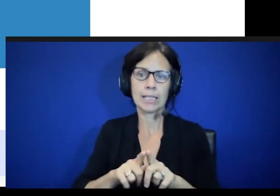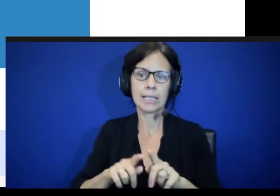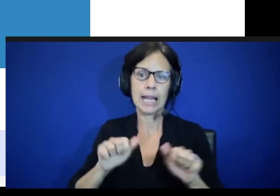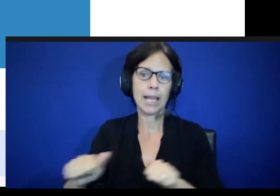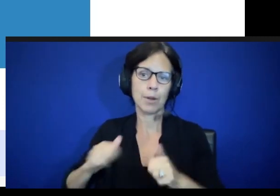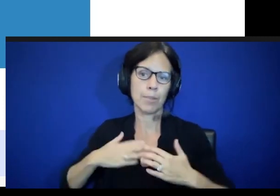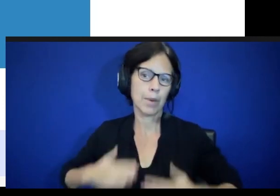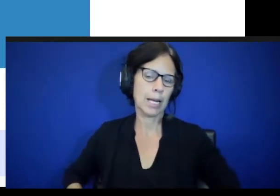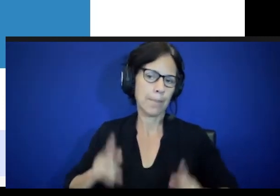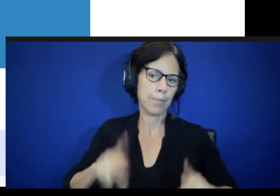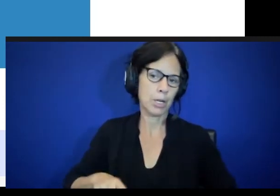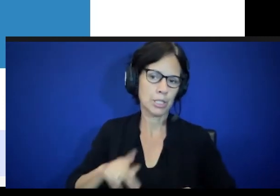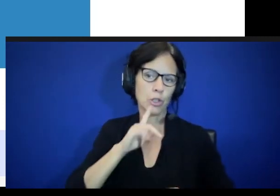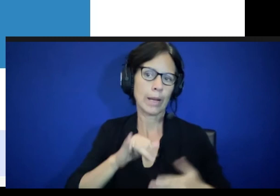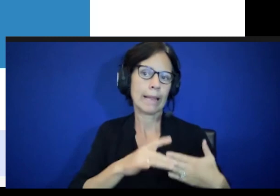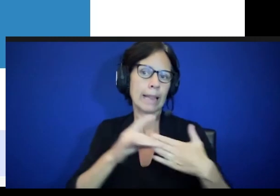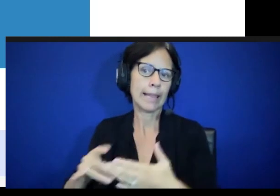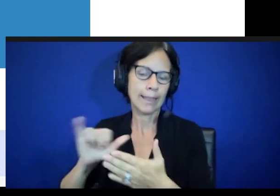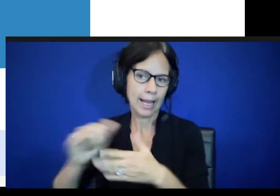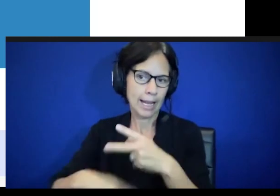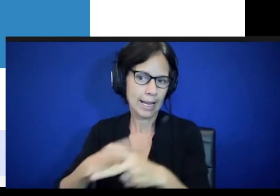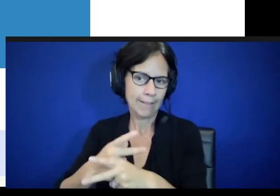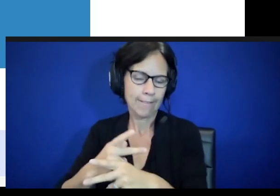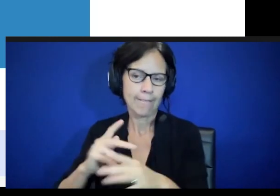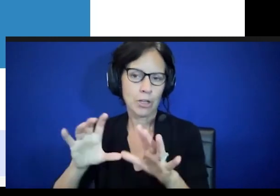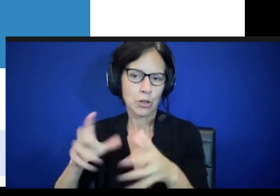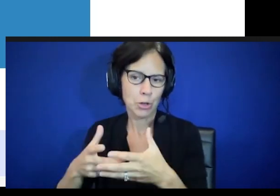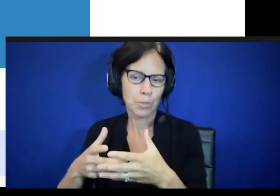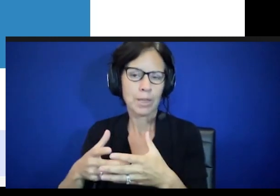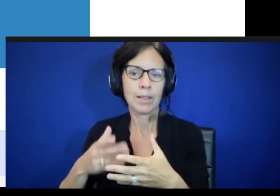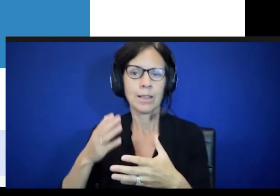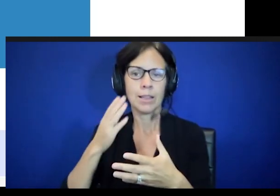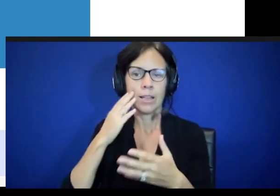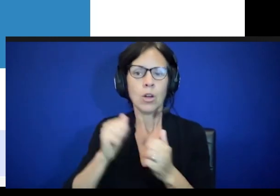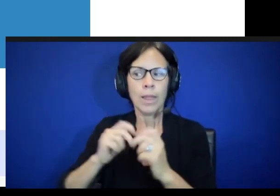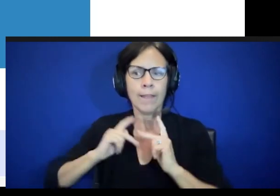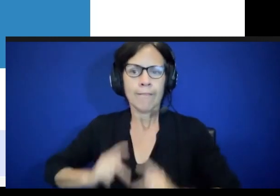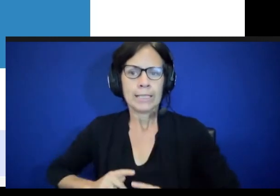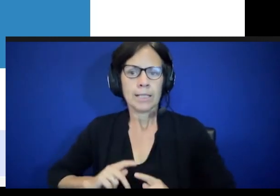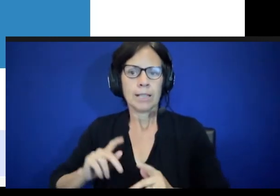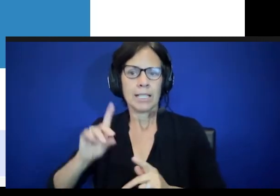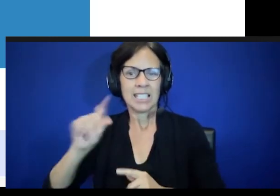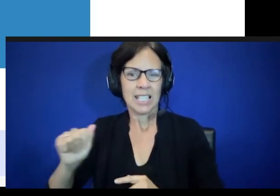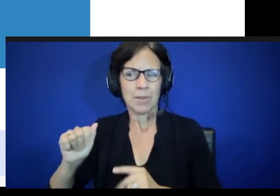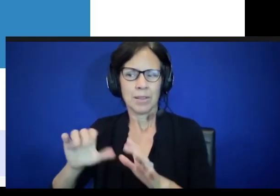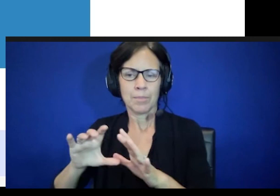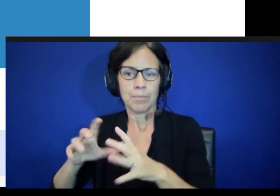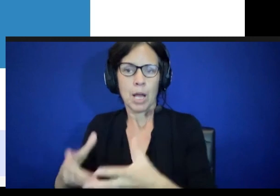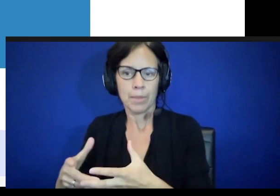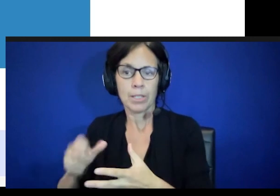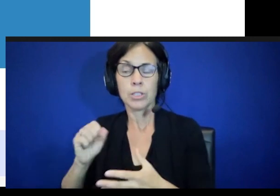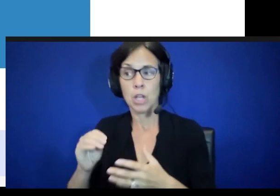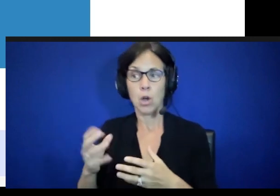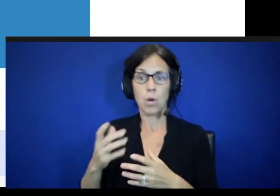to really lead a dance group with the physically disabled population. So having Luis in the